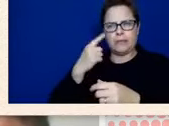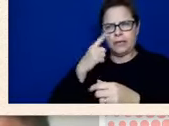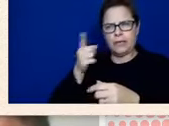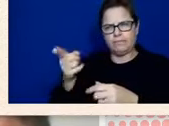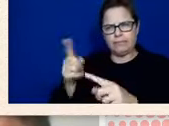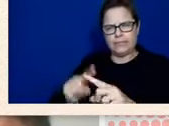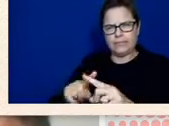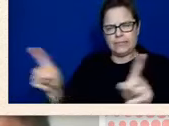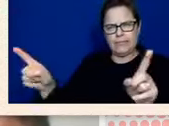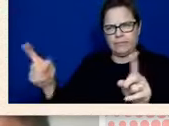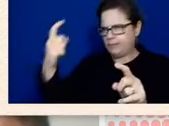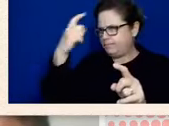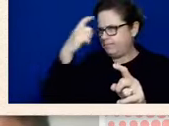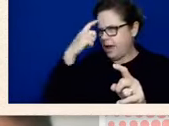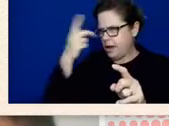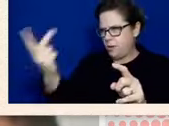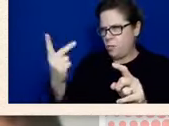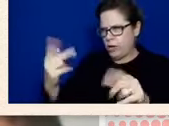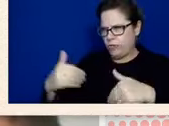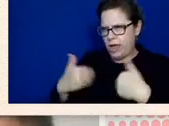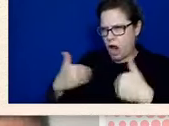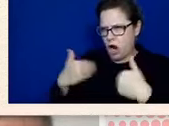have now. So